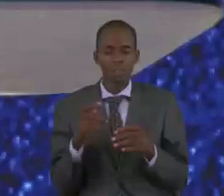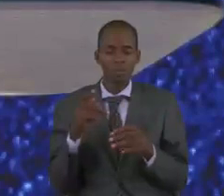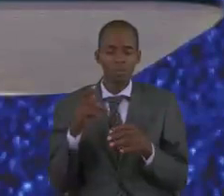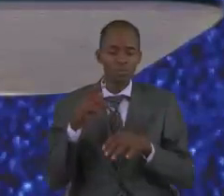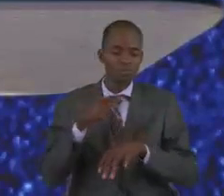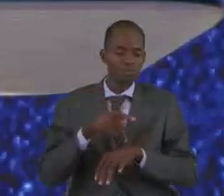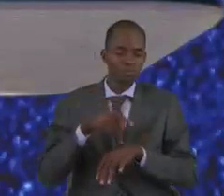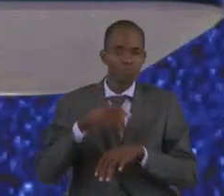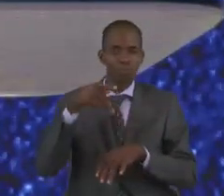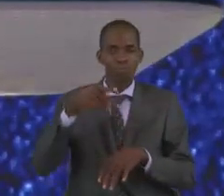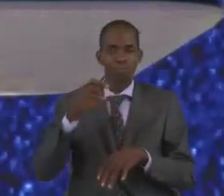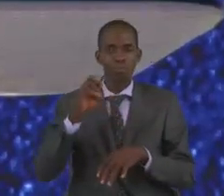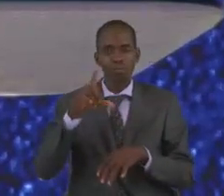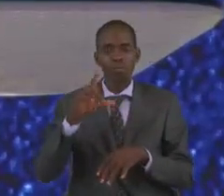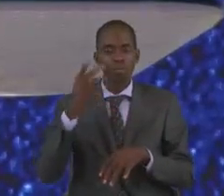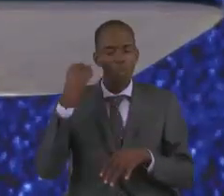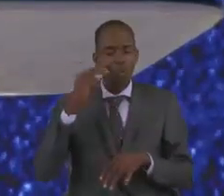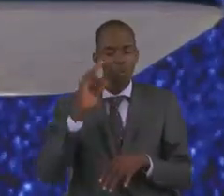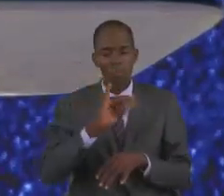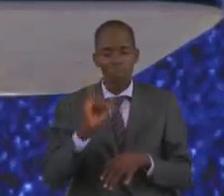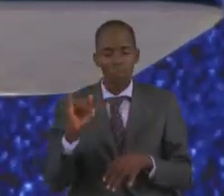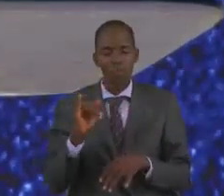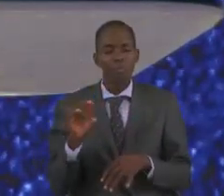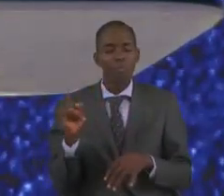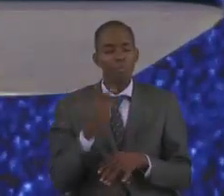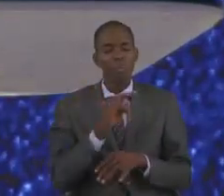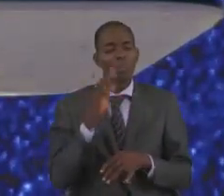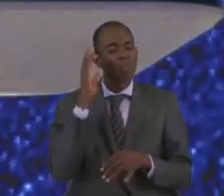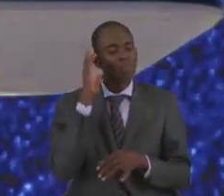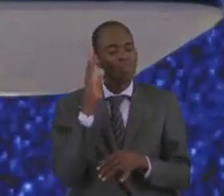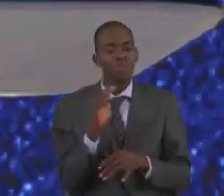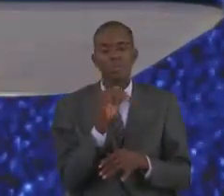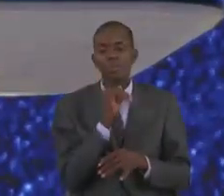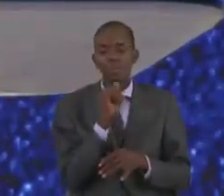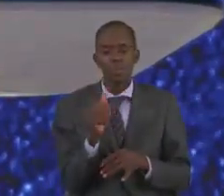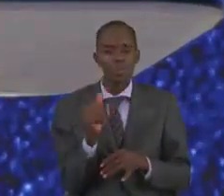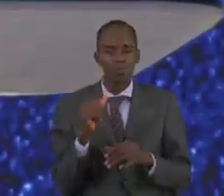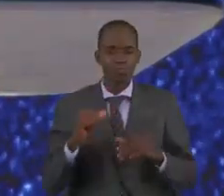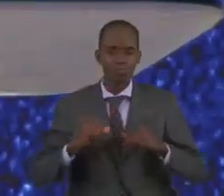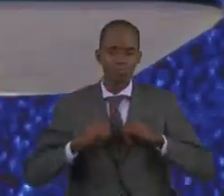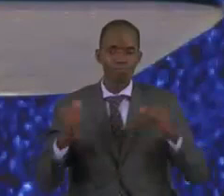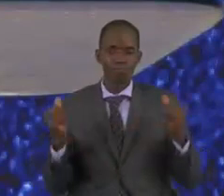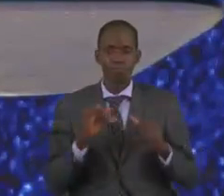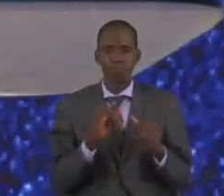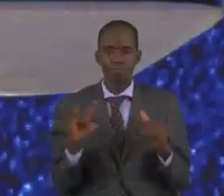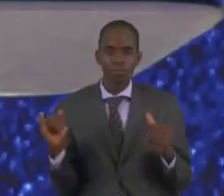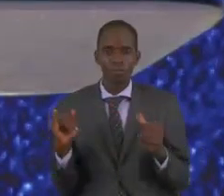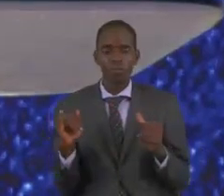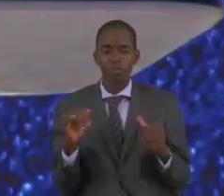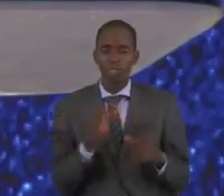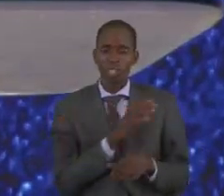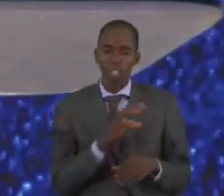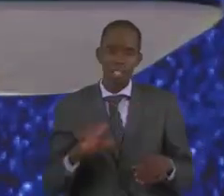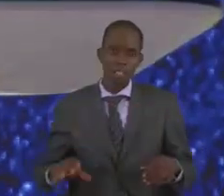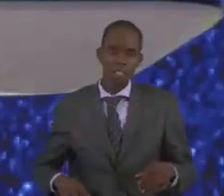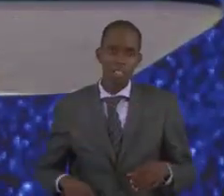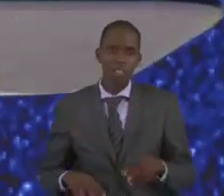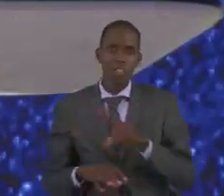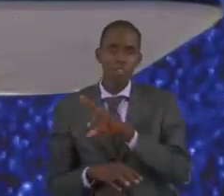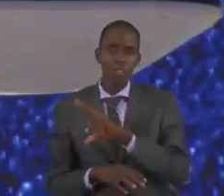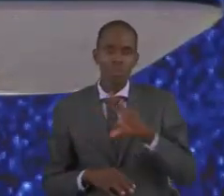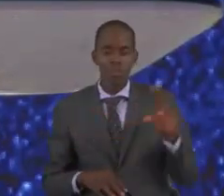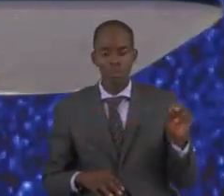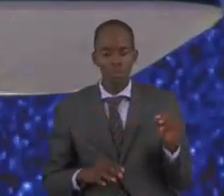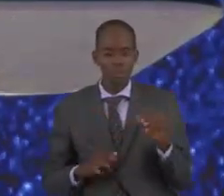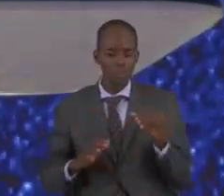not rejecting Paul. They were not rejecting, neglecting Paul. They were rejecting, neglecting Christ, who